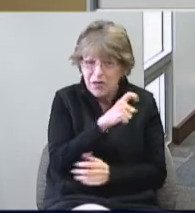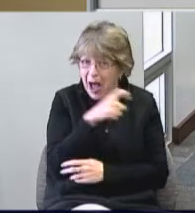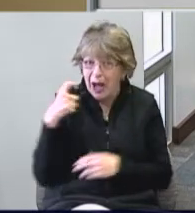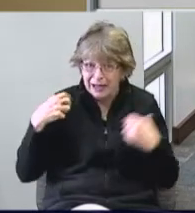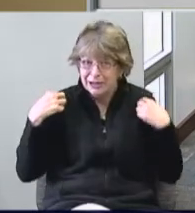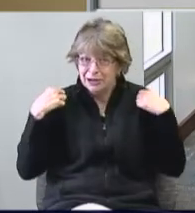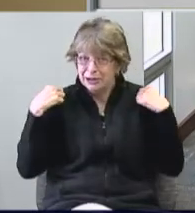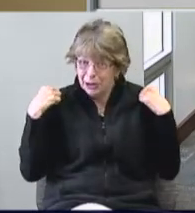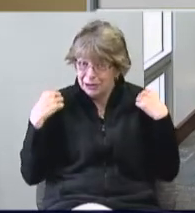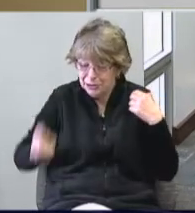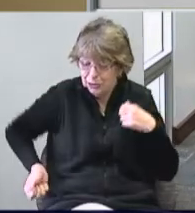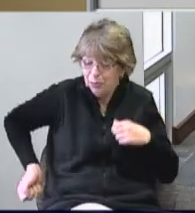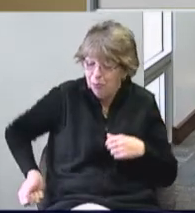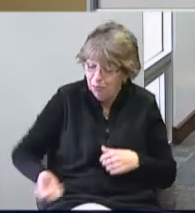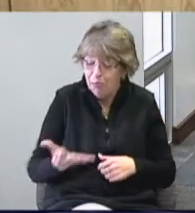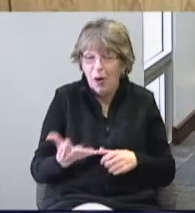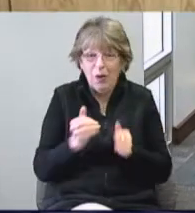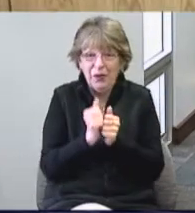So thank you.